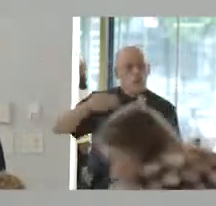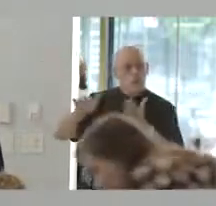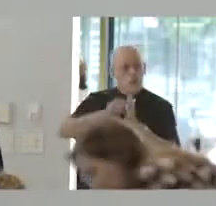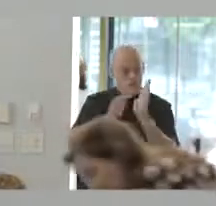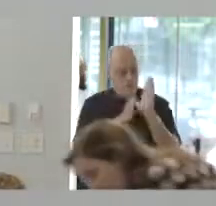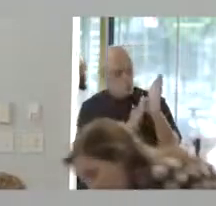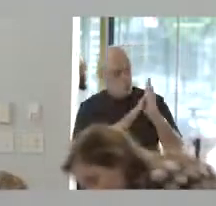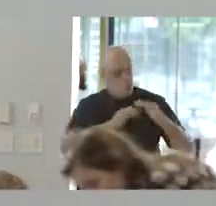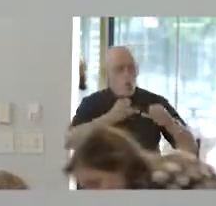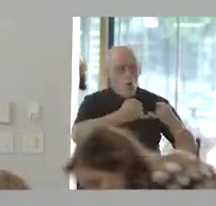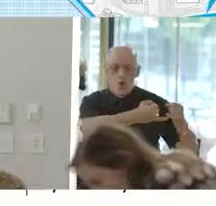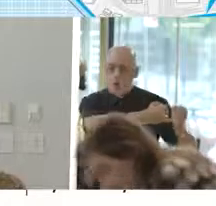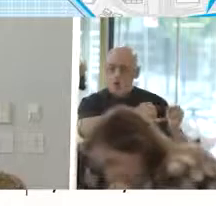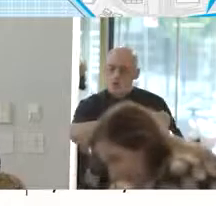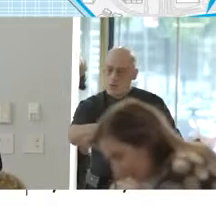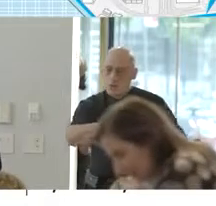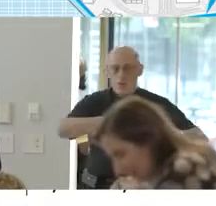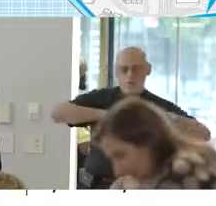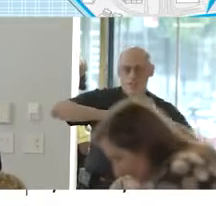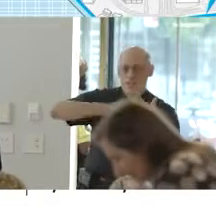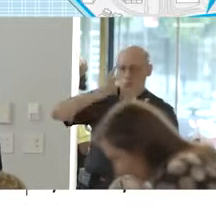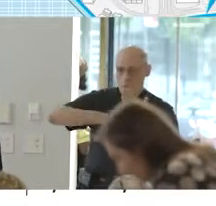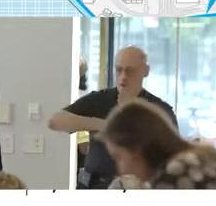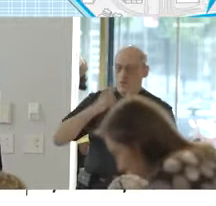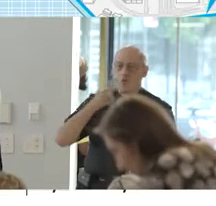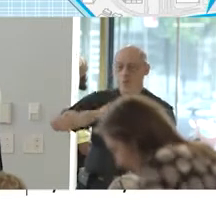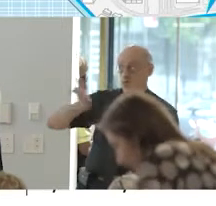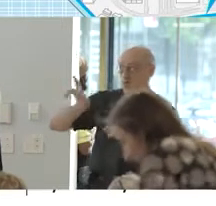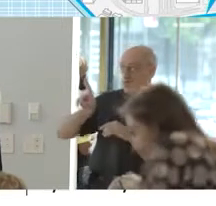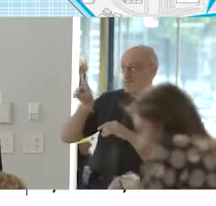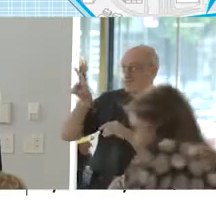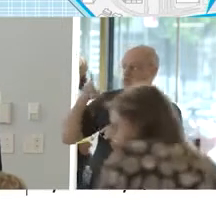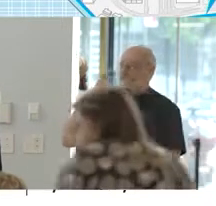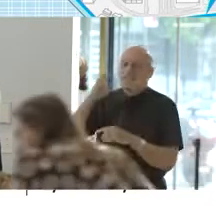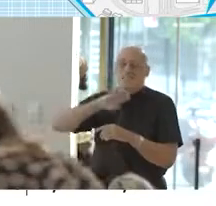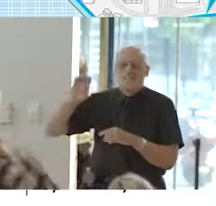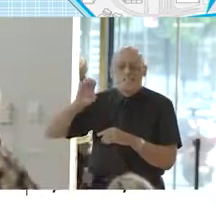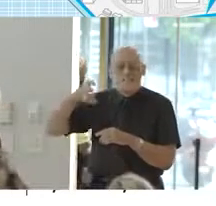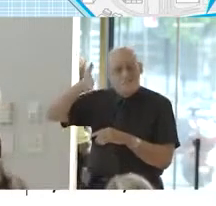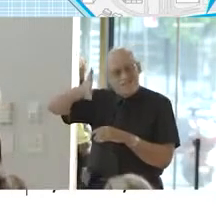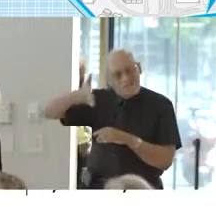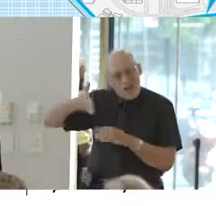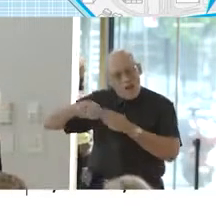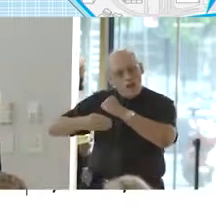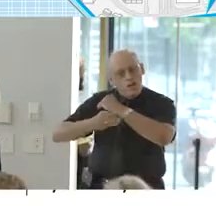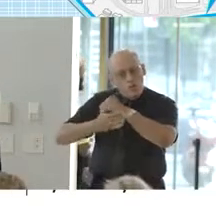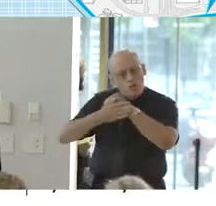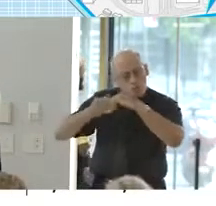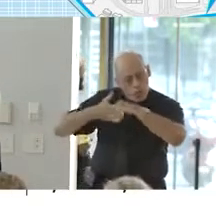Manhattan Coastal Resiliency Program. And if you start at the right side, you'll see the East Side Coastal